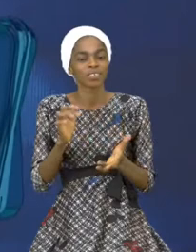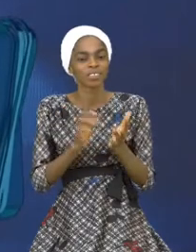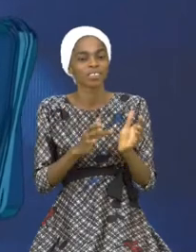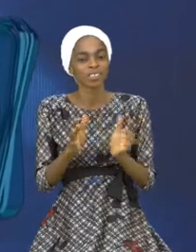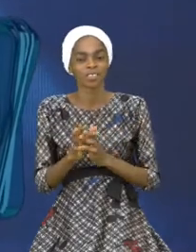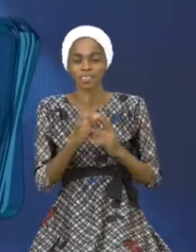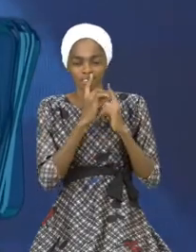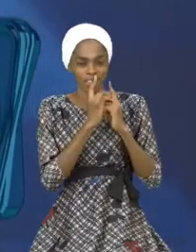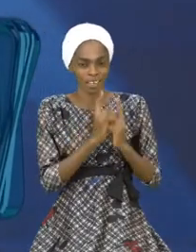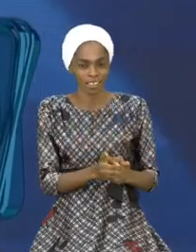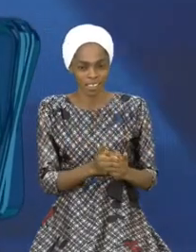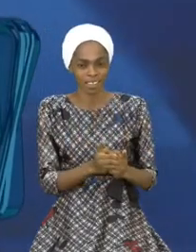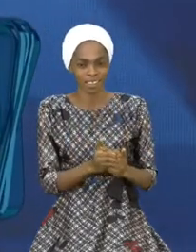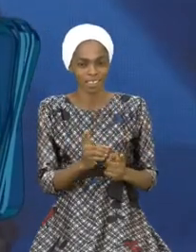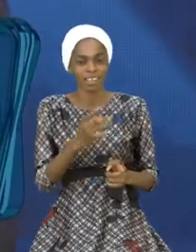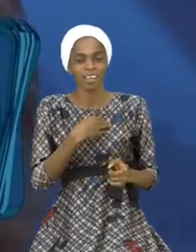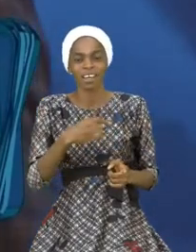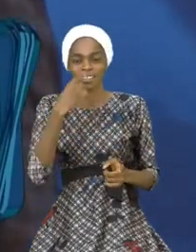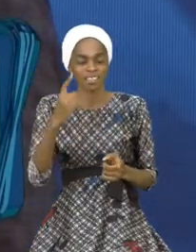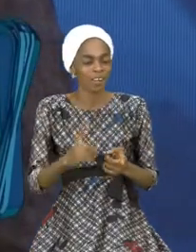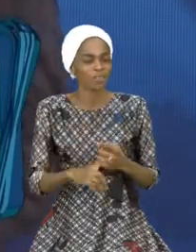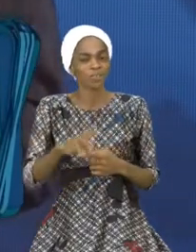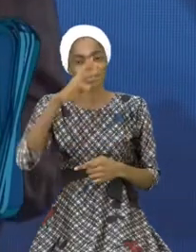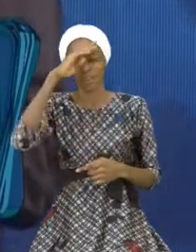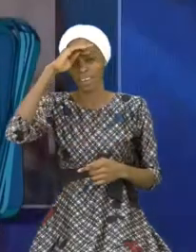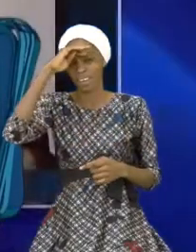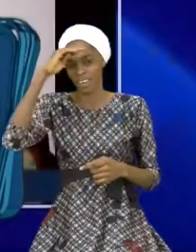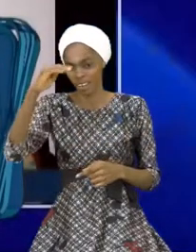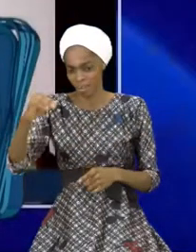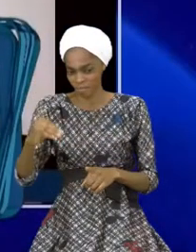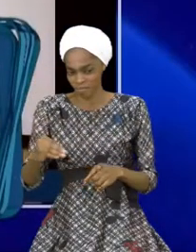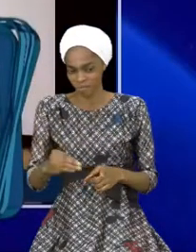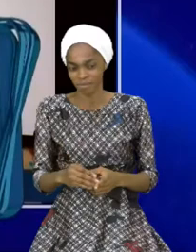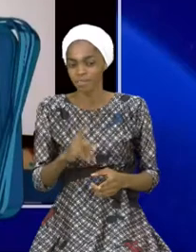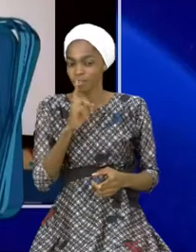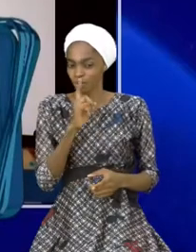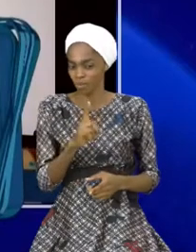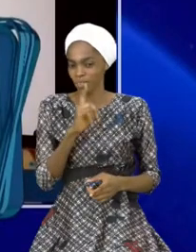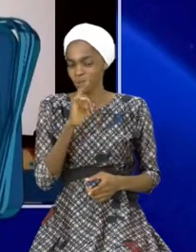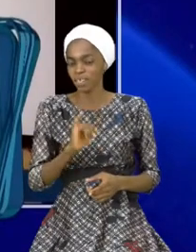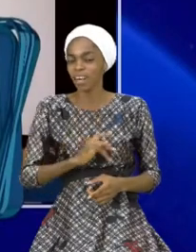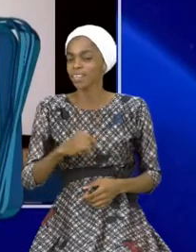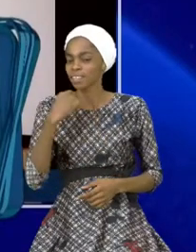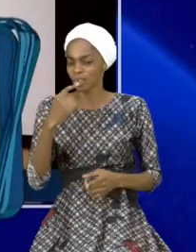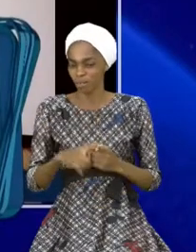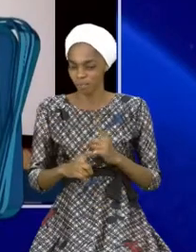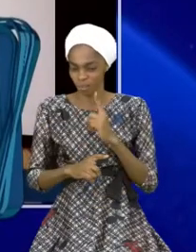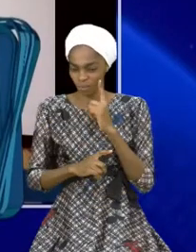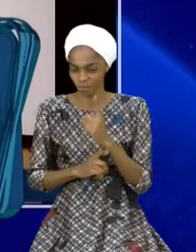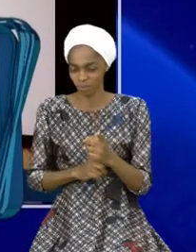Jesus answered and said unto him, verily, verily, I say unto